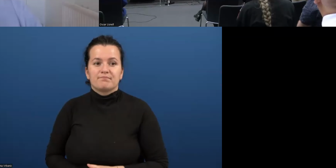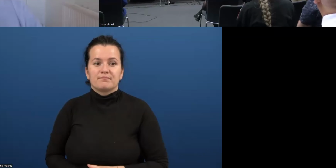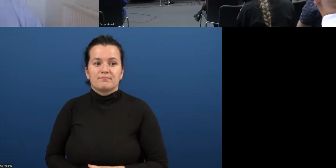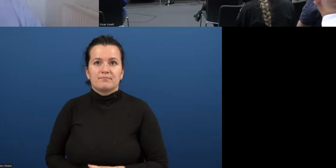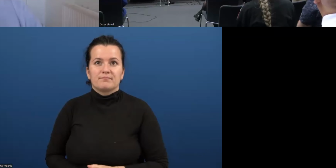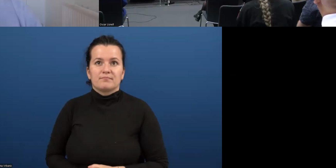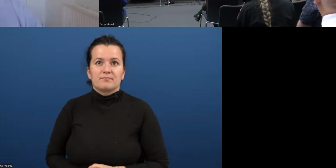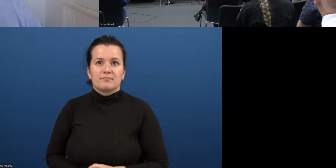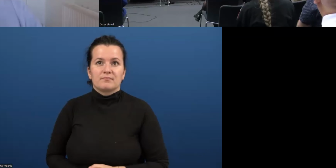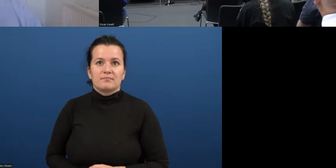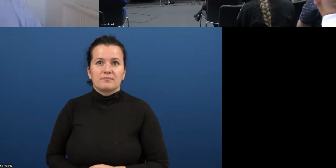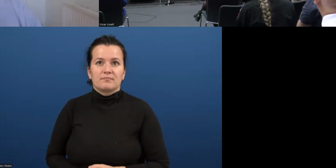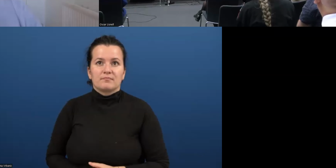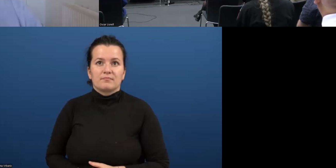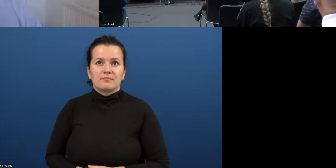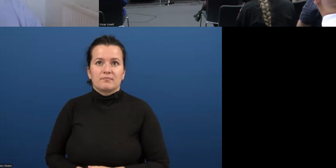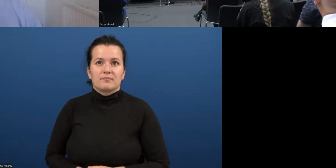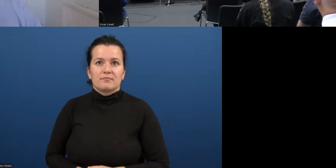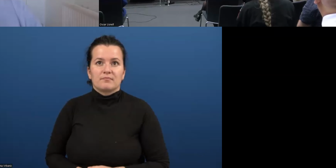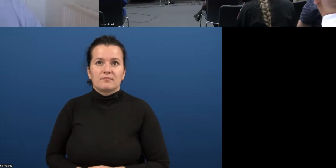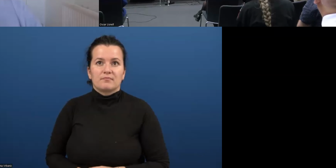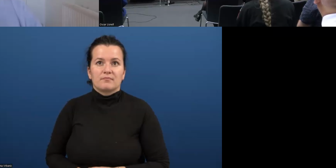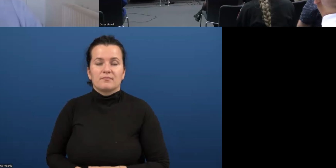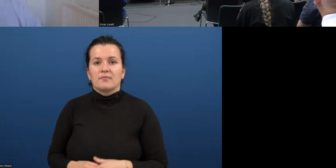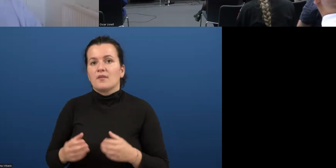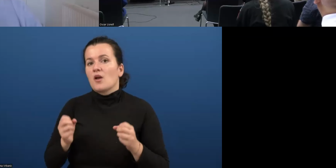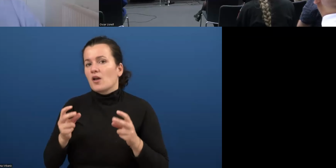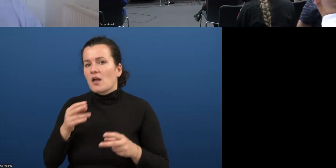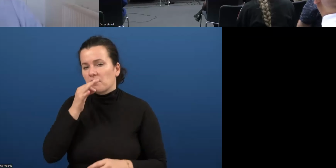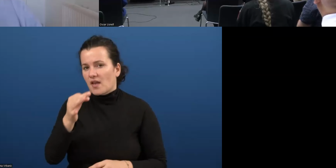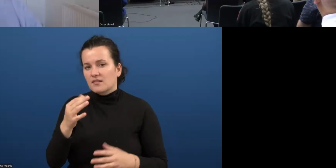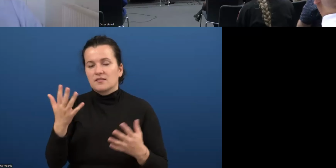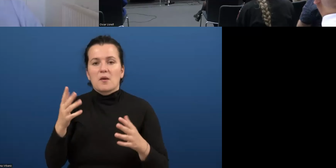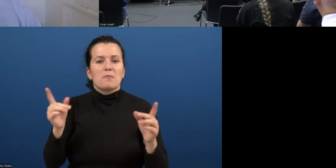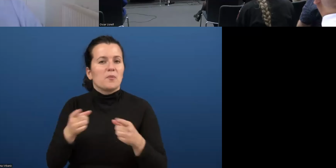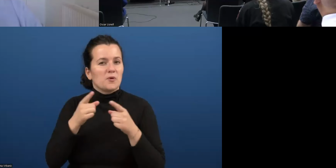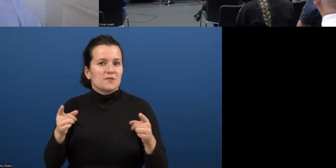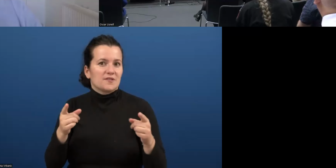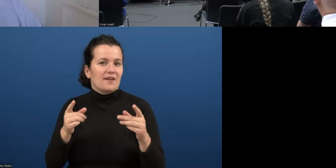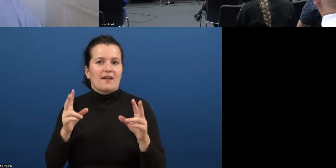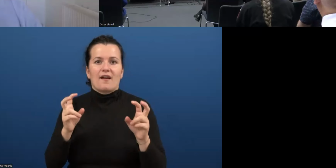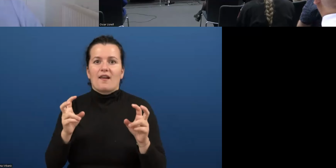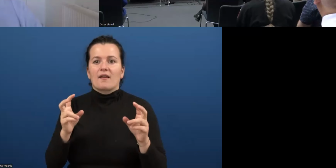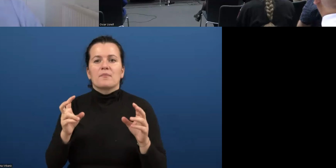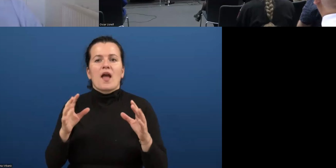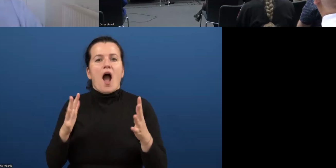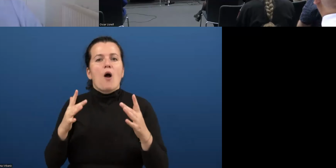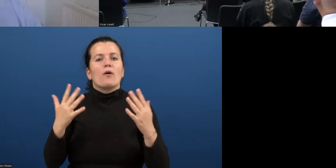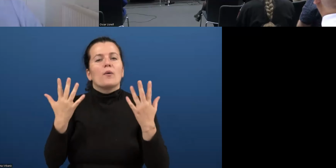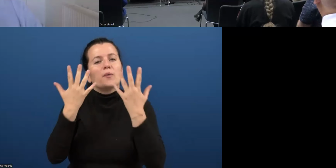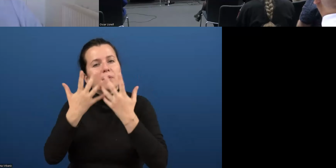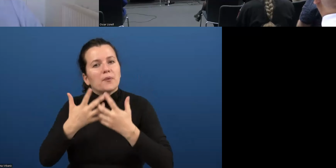harmonies and the rules of music, we can say, and where is